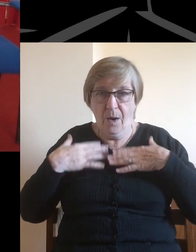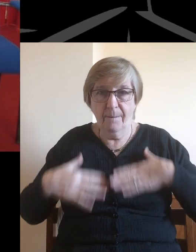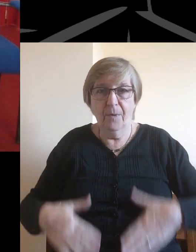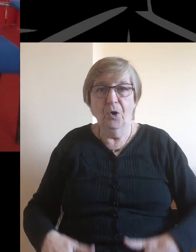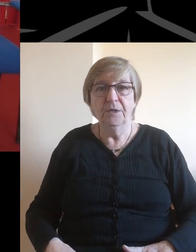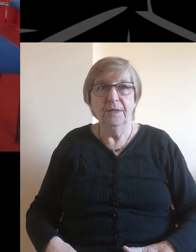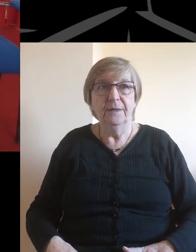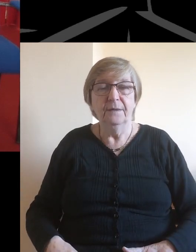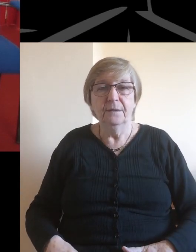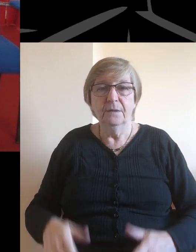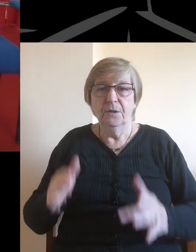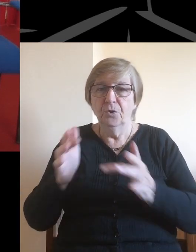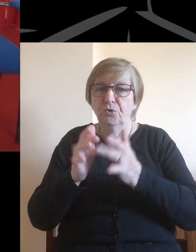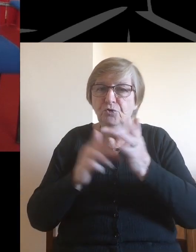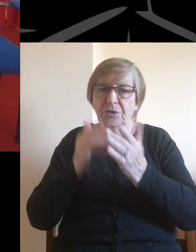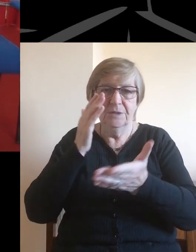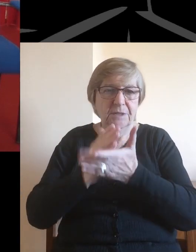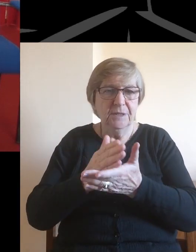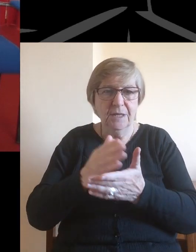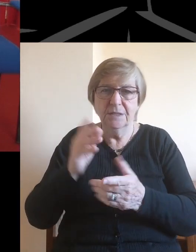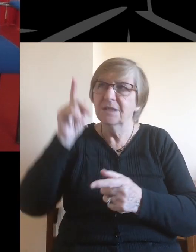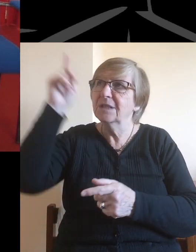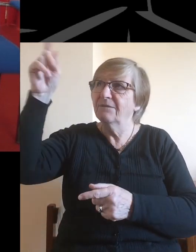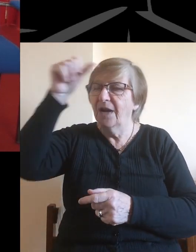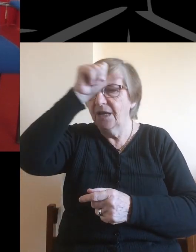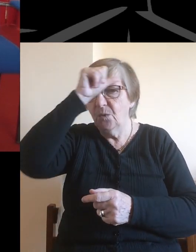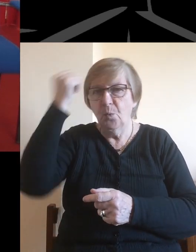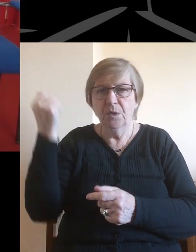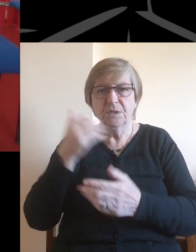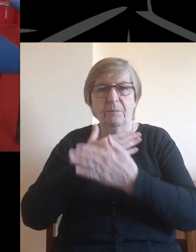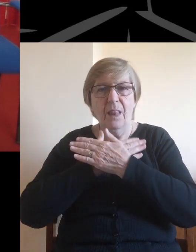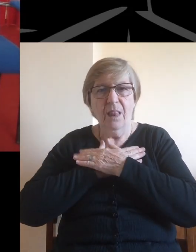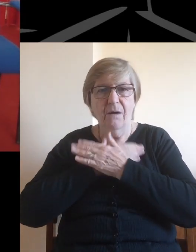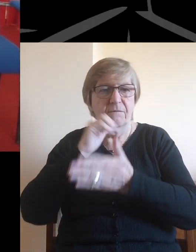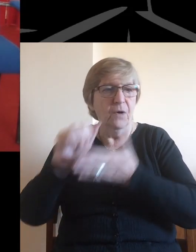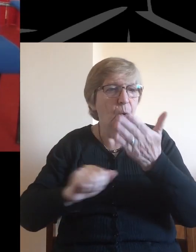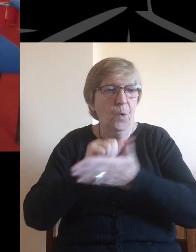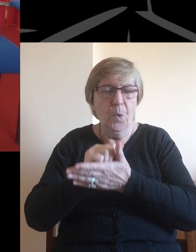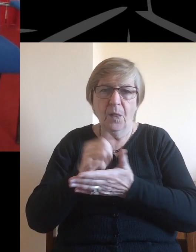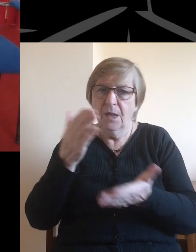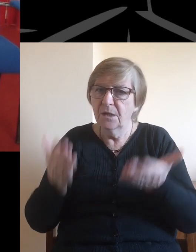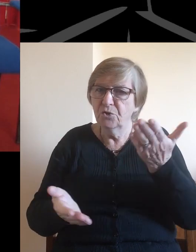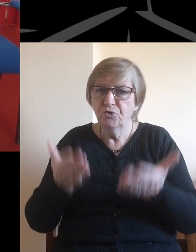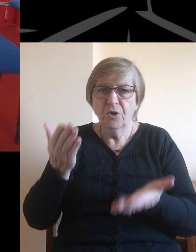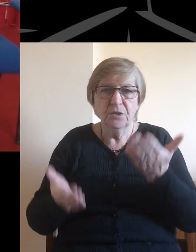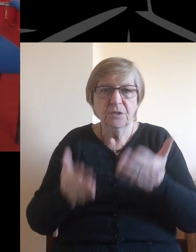Jesus is divine wisdom, love, holiness, justice, truth in human form.